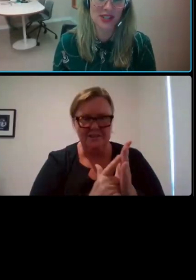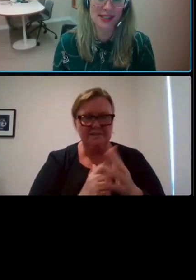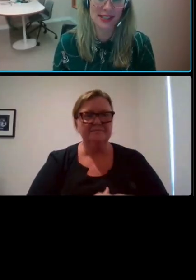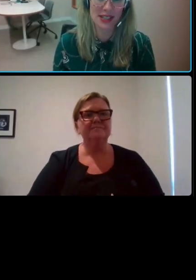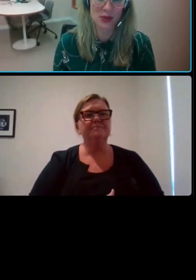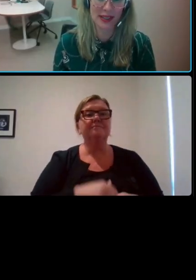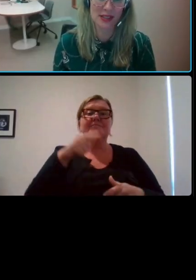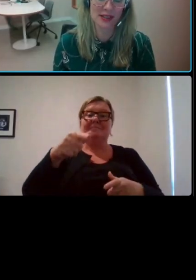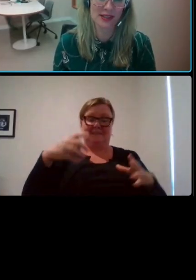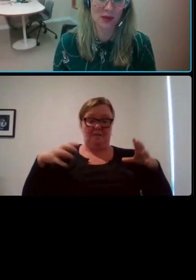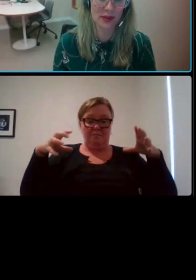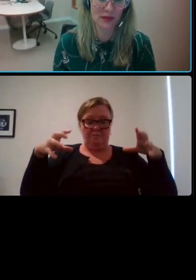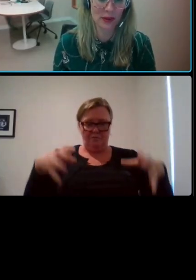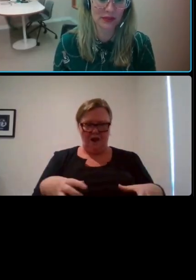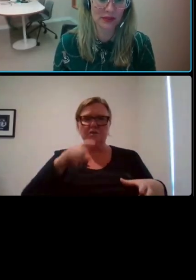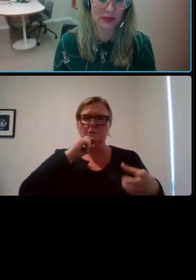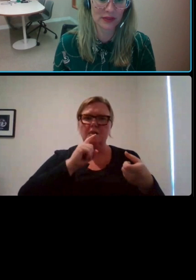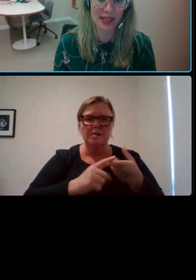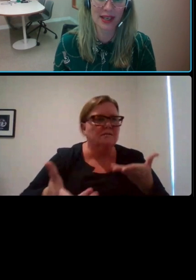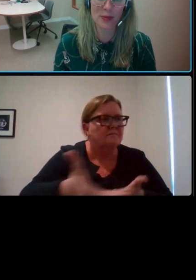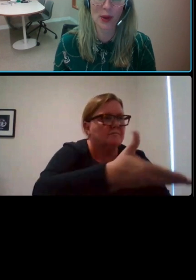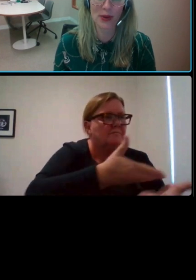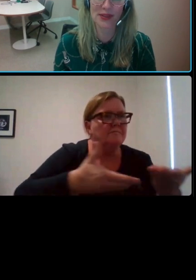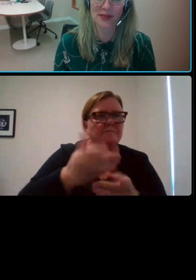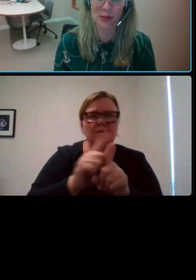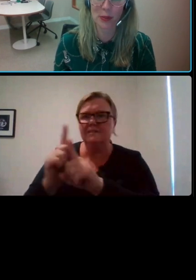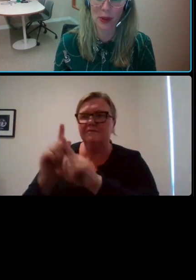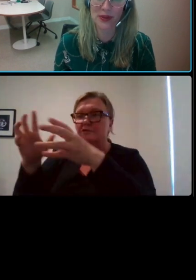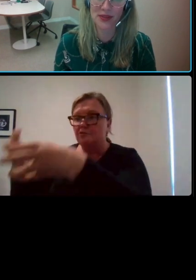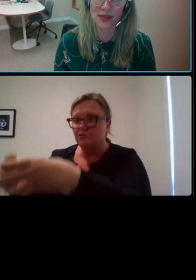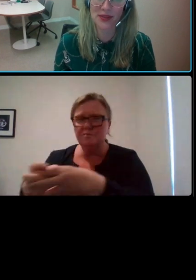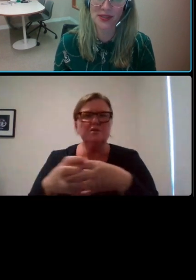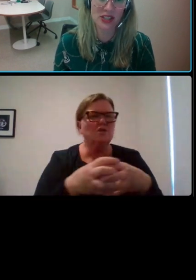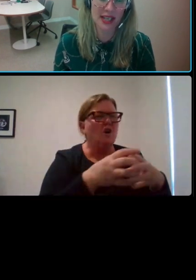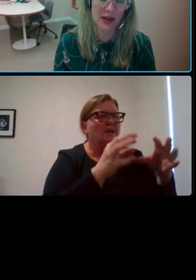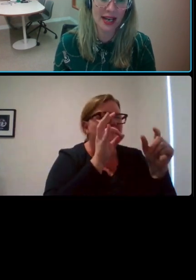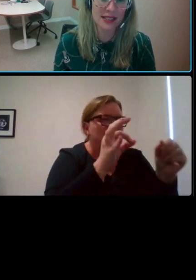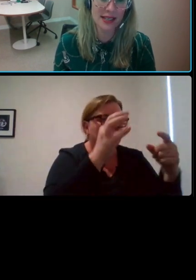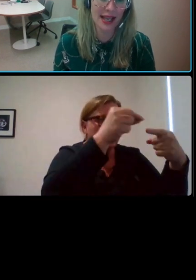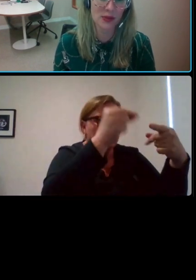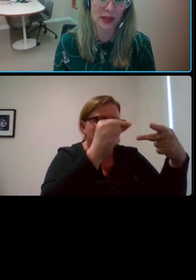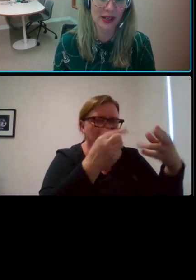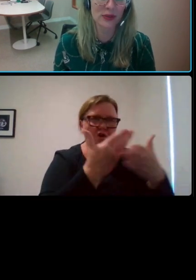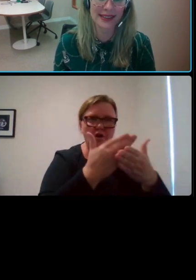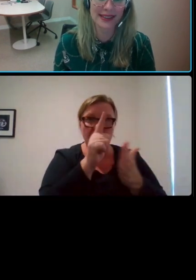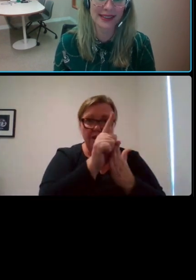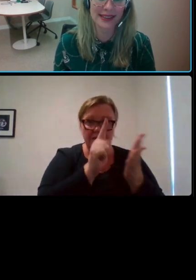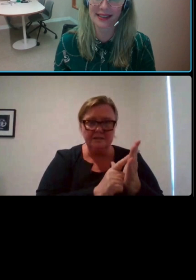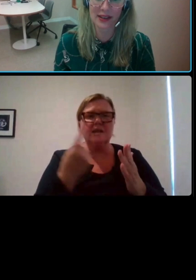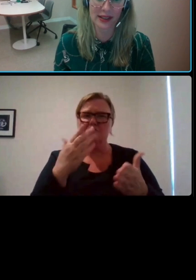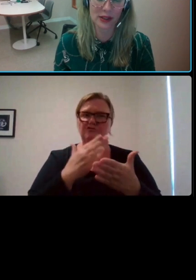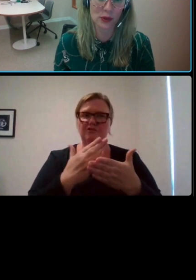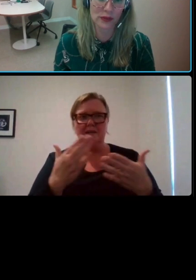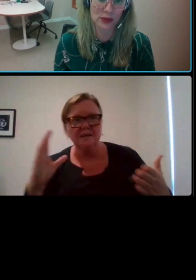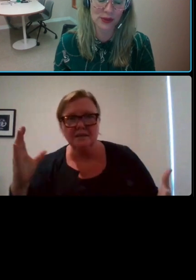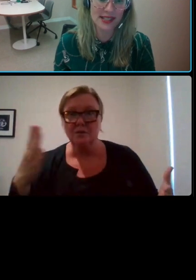Reform Branch is continuing to consult with relevant groups on key components of the proposed new Aged Care Act, and we're really interested